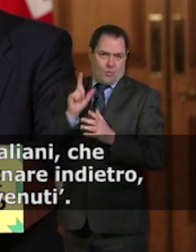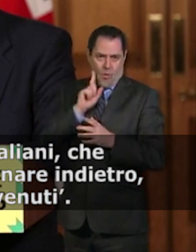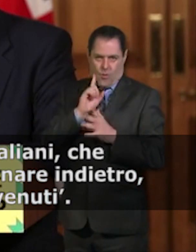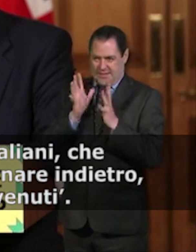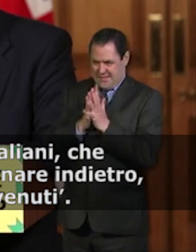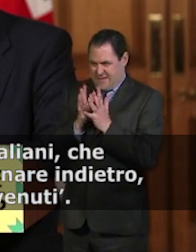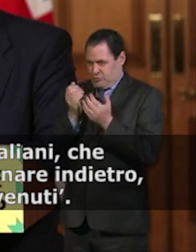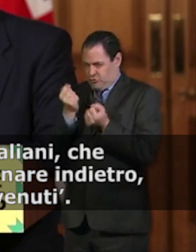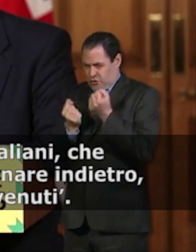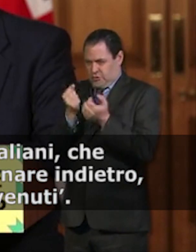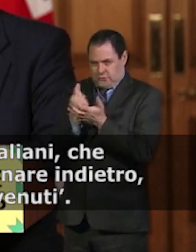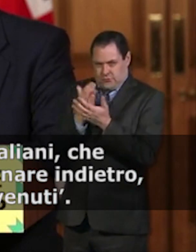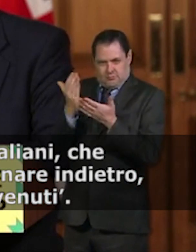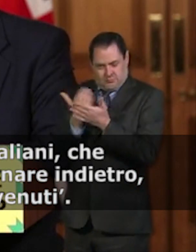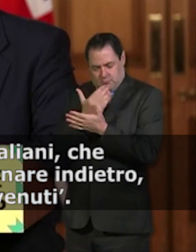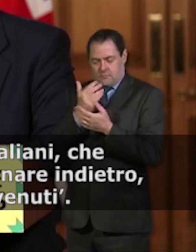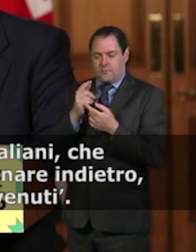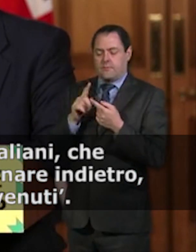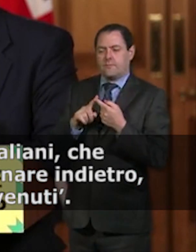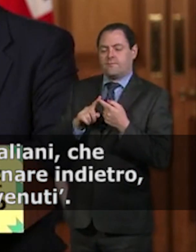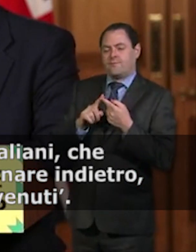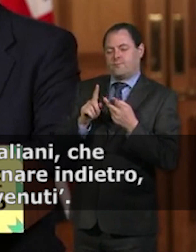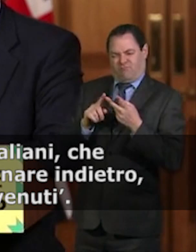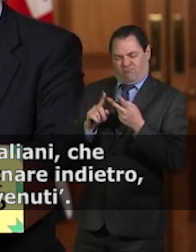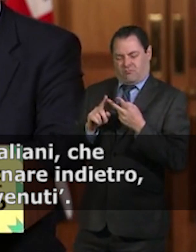What I'd say to our Italian friends,